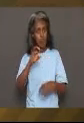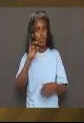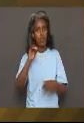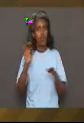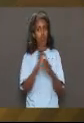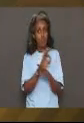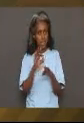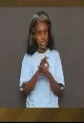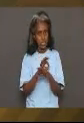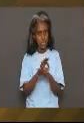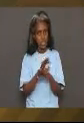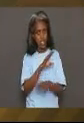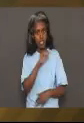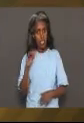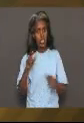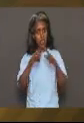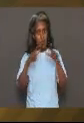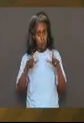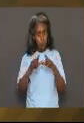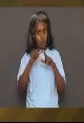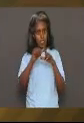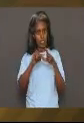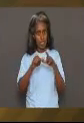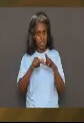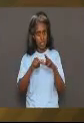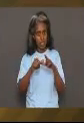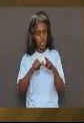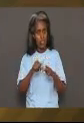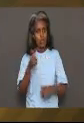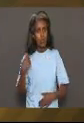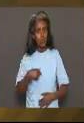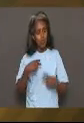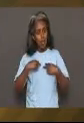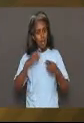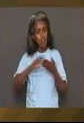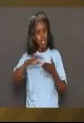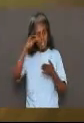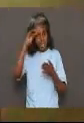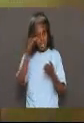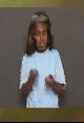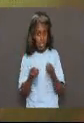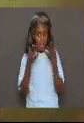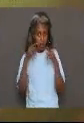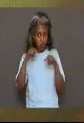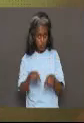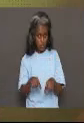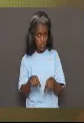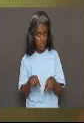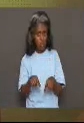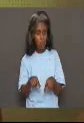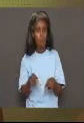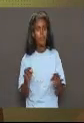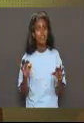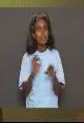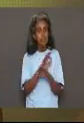the relationships of cofunctions and complementary angles. We have learned a